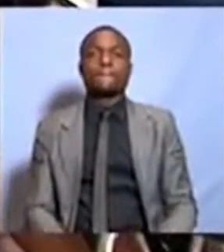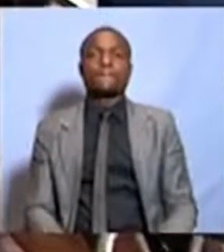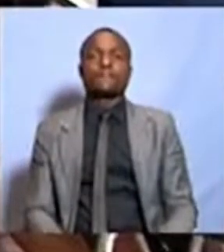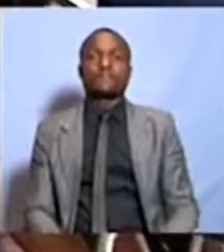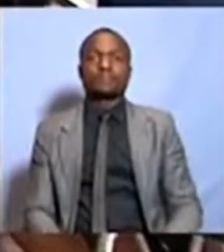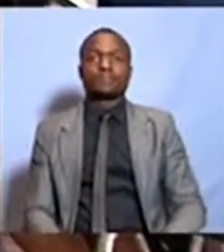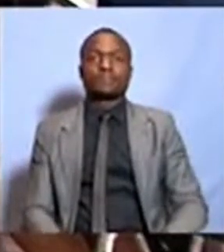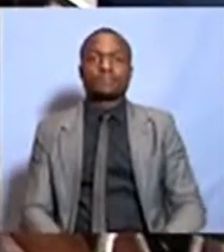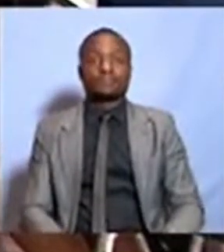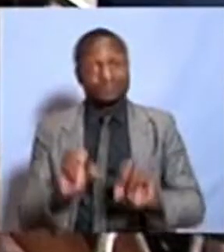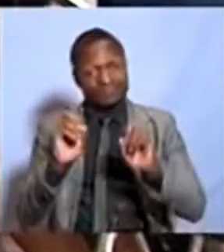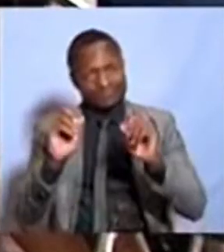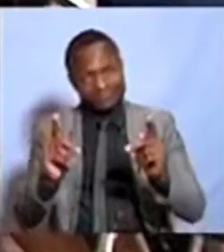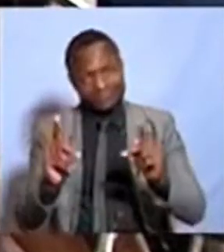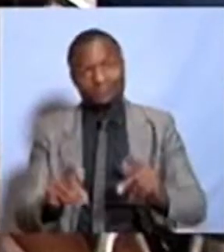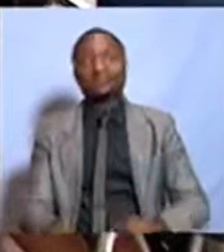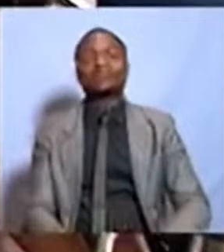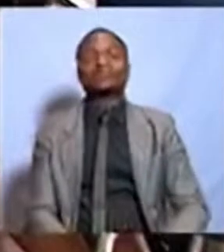Okay.